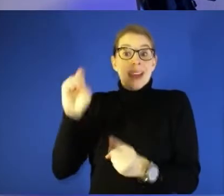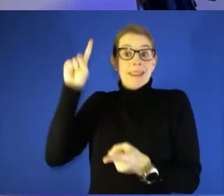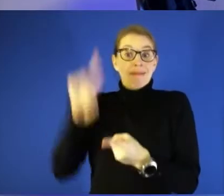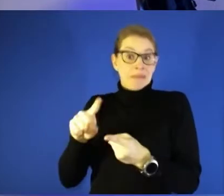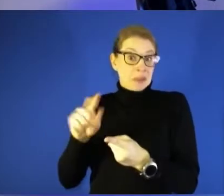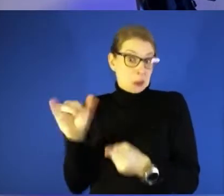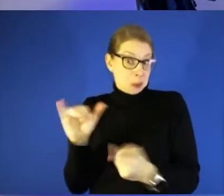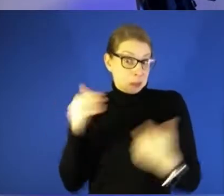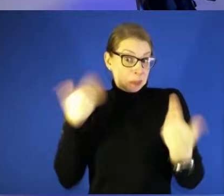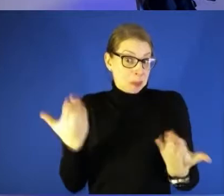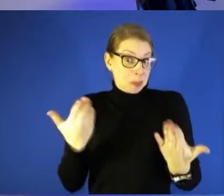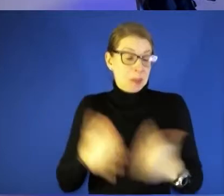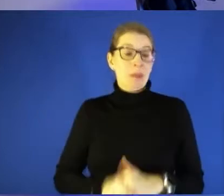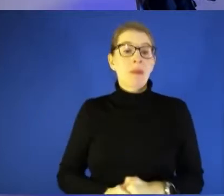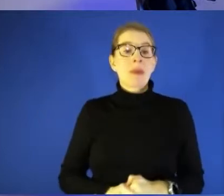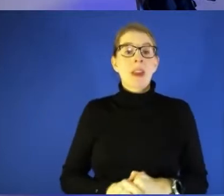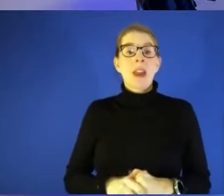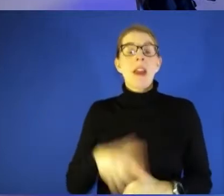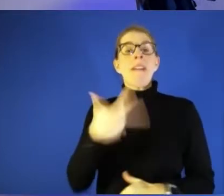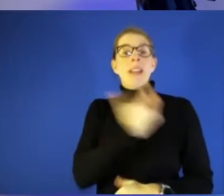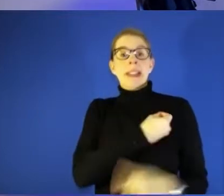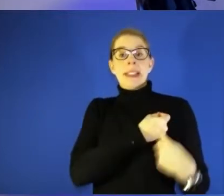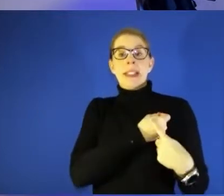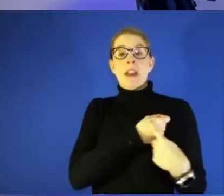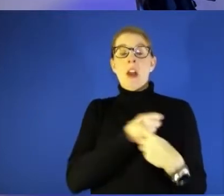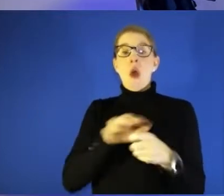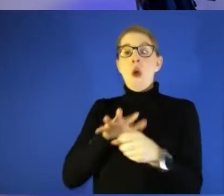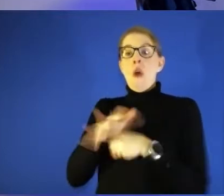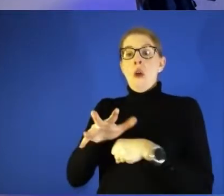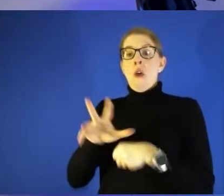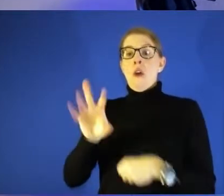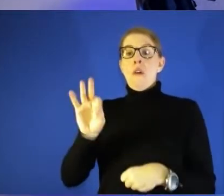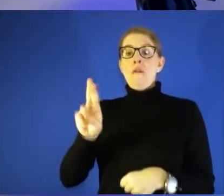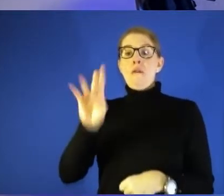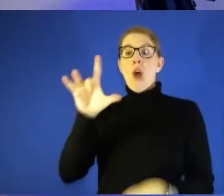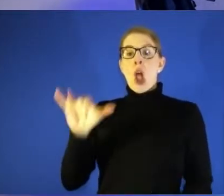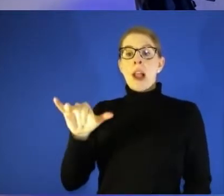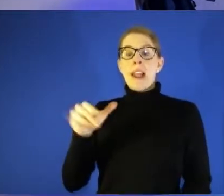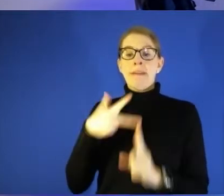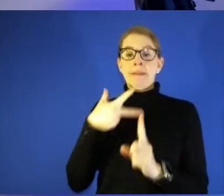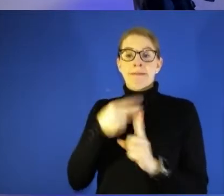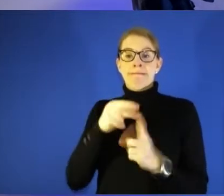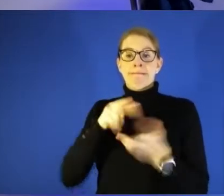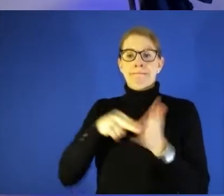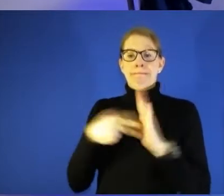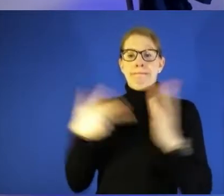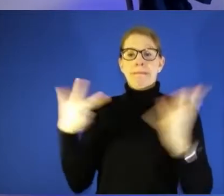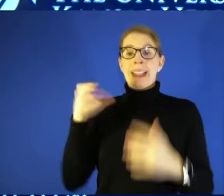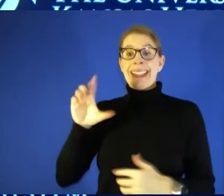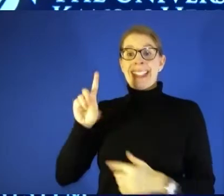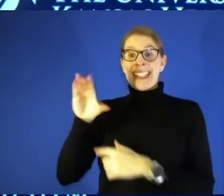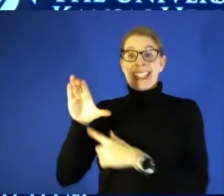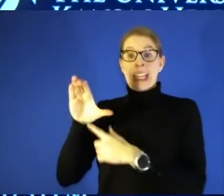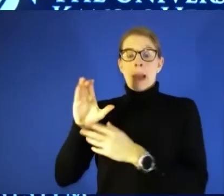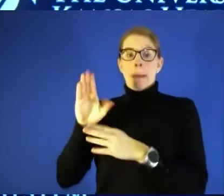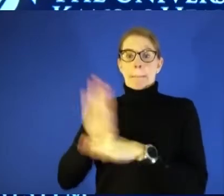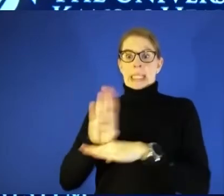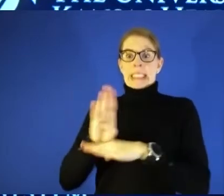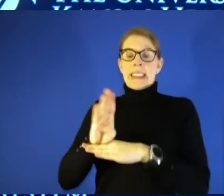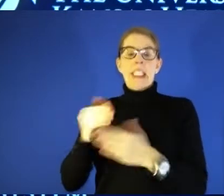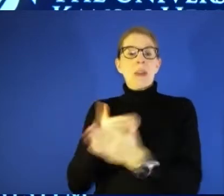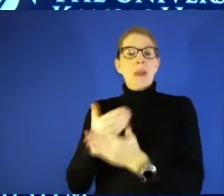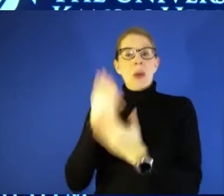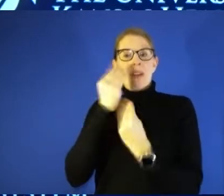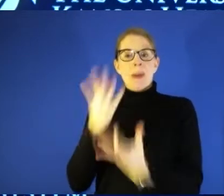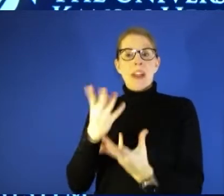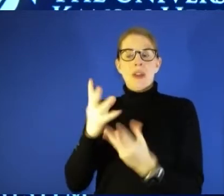let's keep going. Let's talk about the vaccine. Explain what fully vaccinated officially means. Yeah, so the CDC's been busy putting new information out on their website,